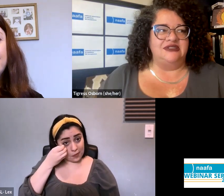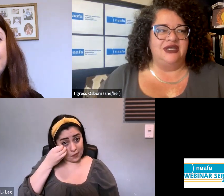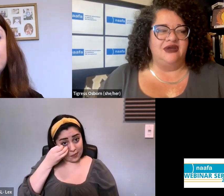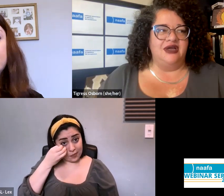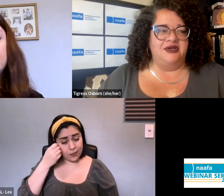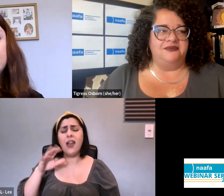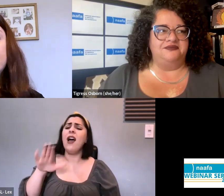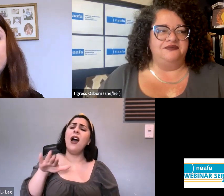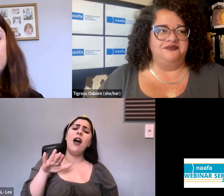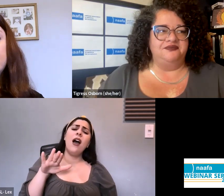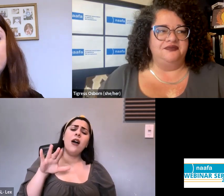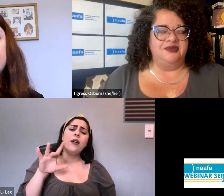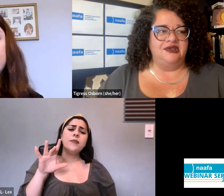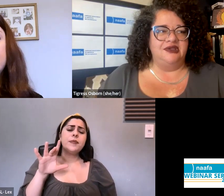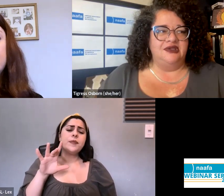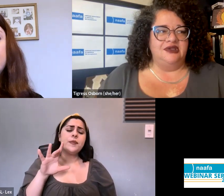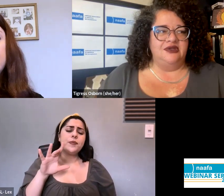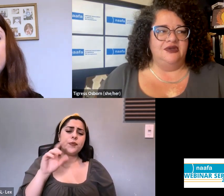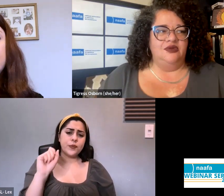Adrienne, is there,